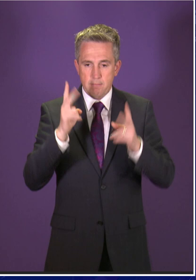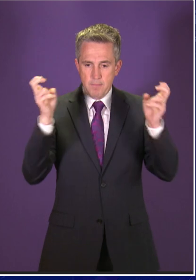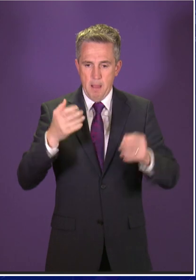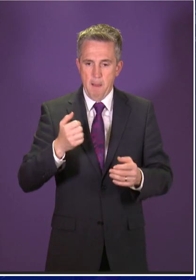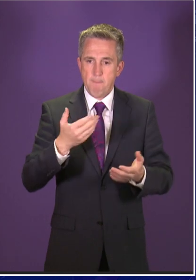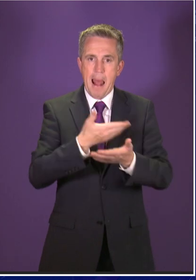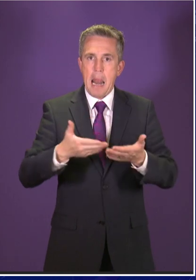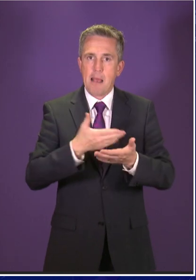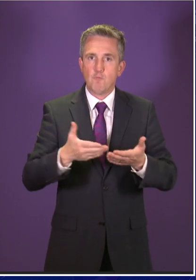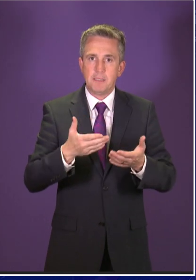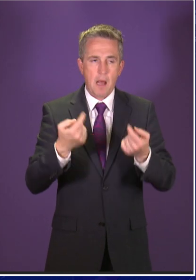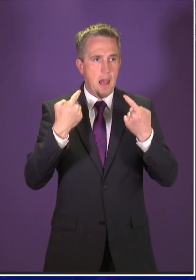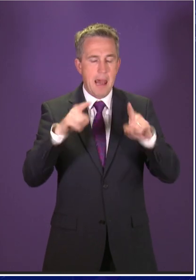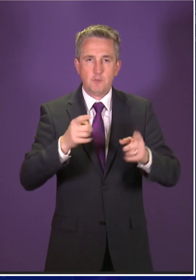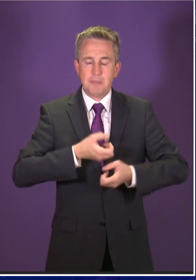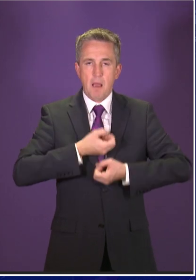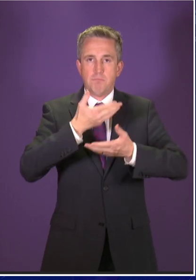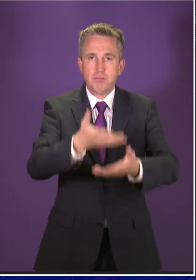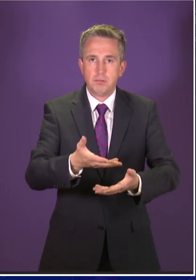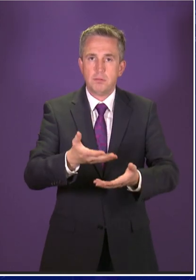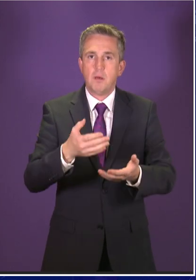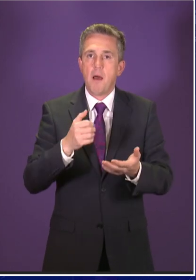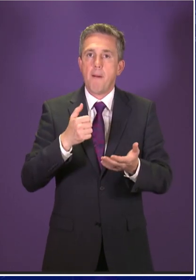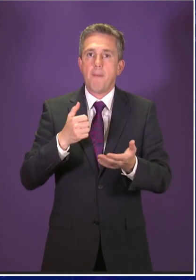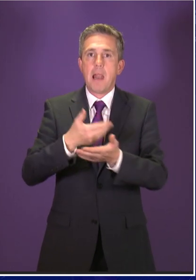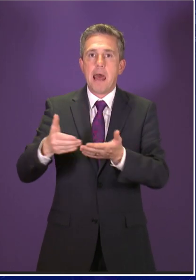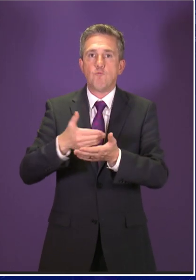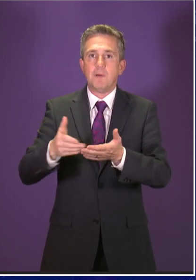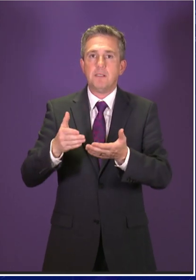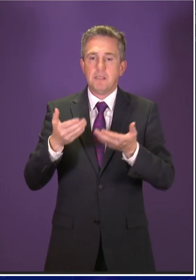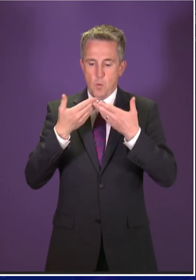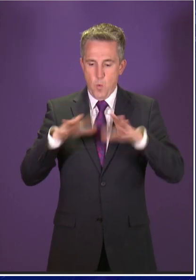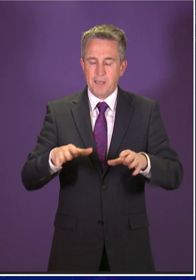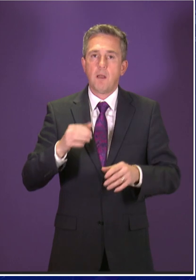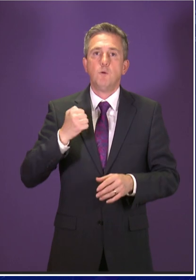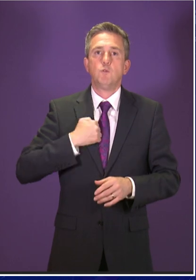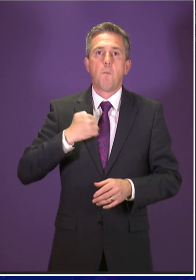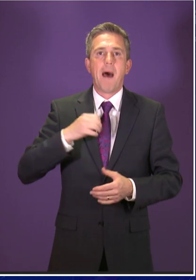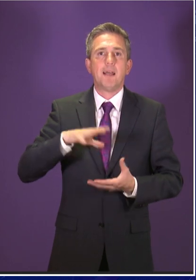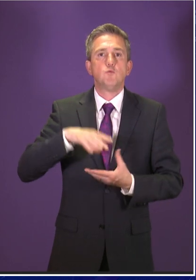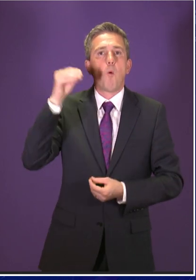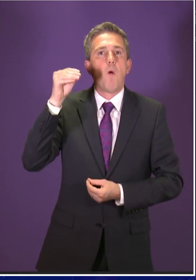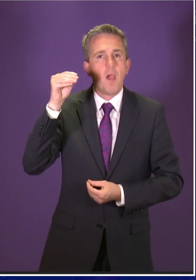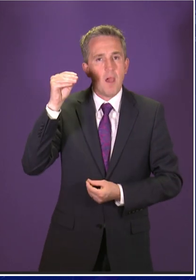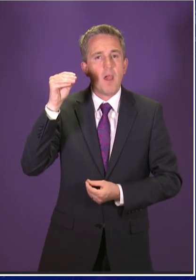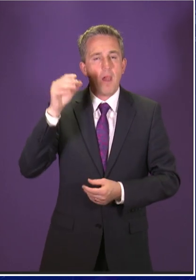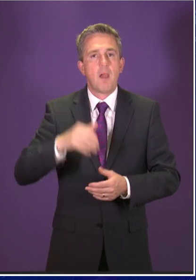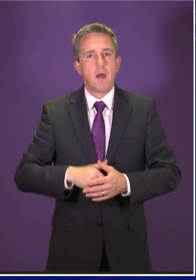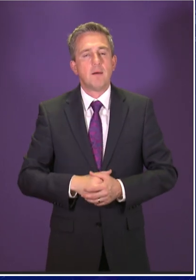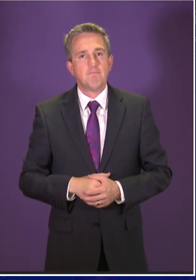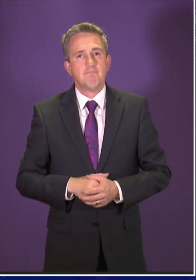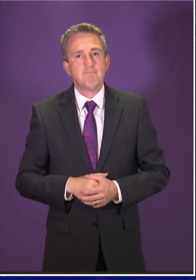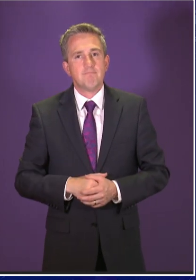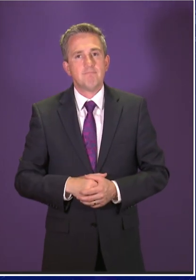my awakening. My language is the window to my soul." And so, in the